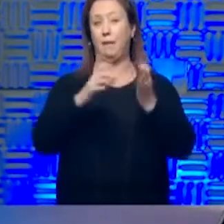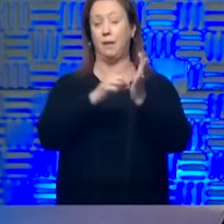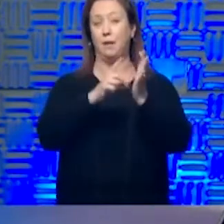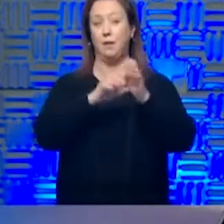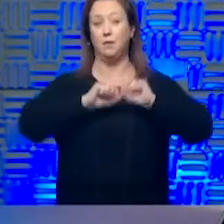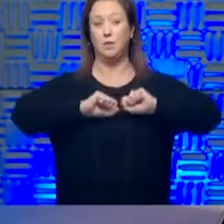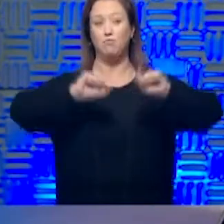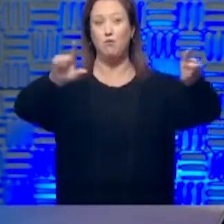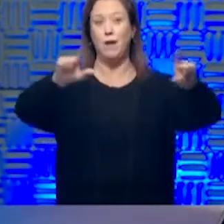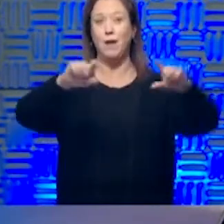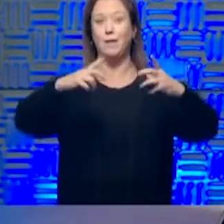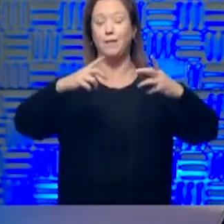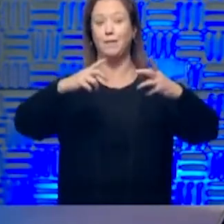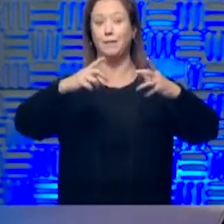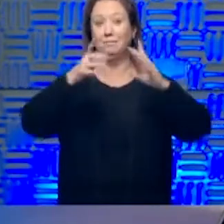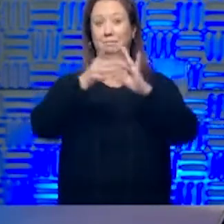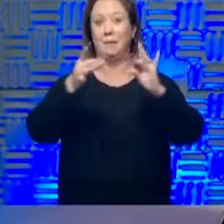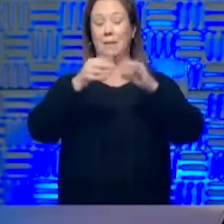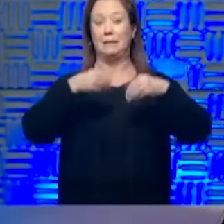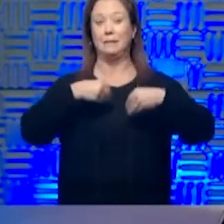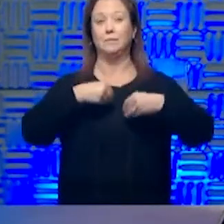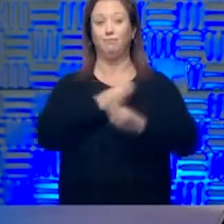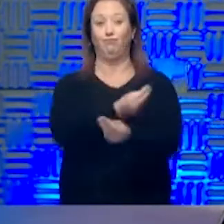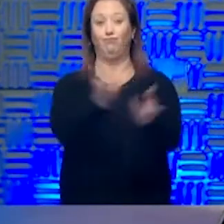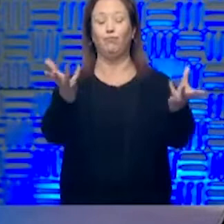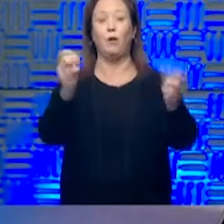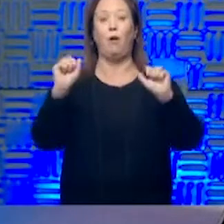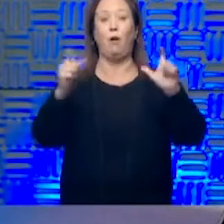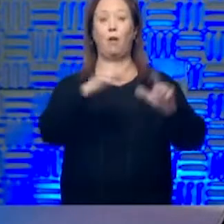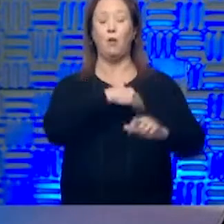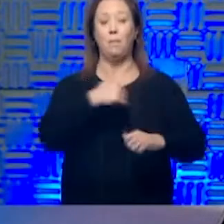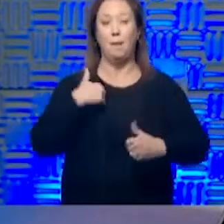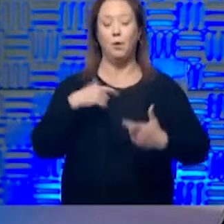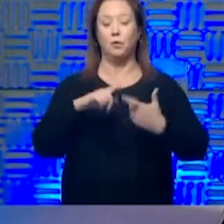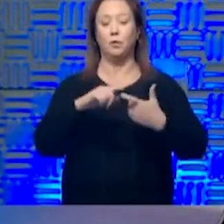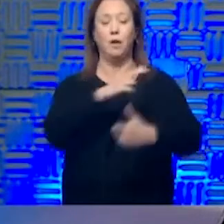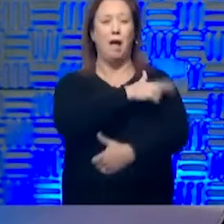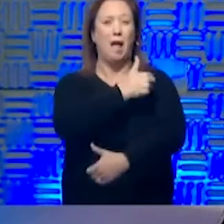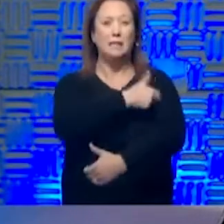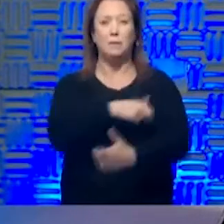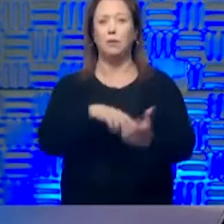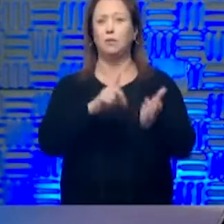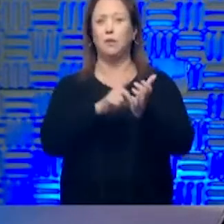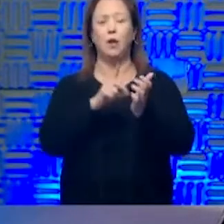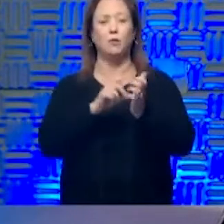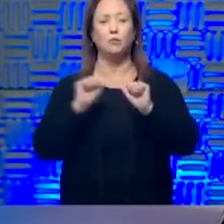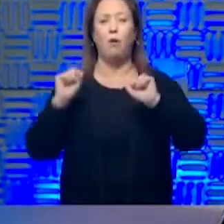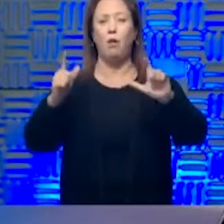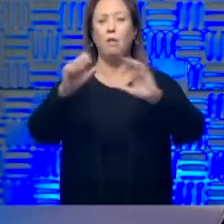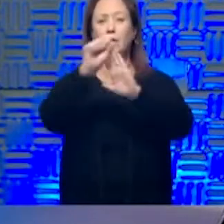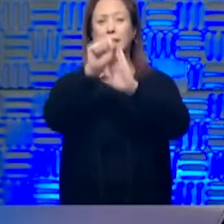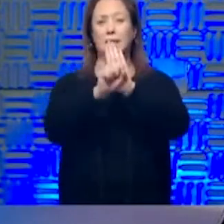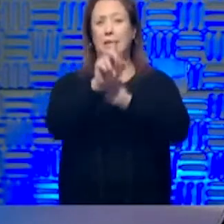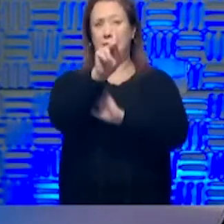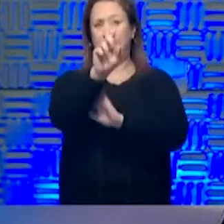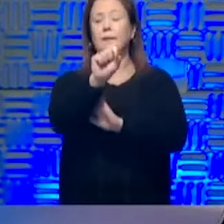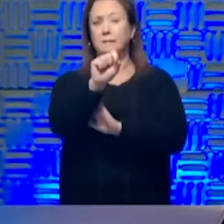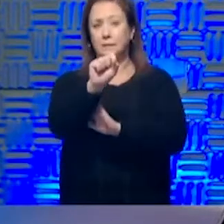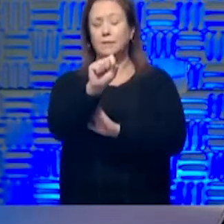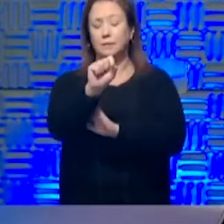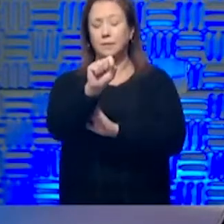the word out to their members, so hospitals and physicians throughout the state,